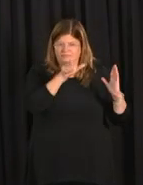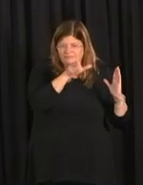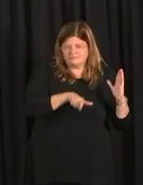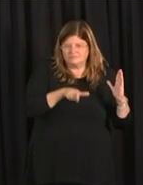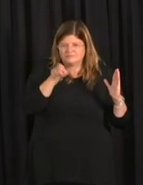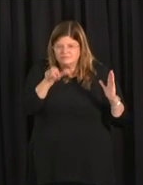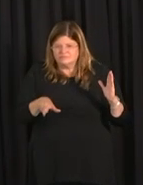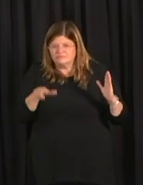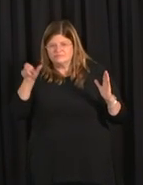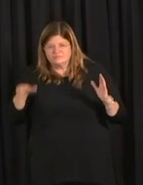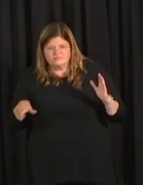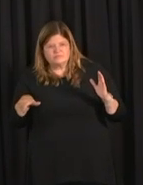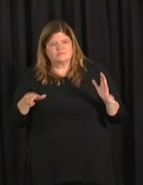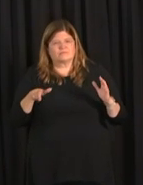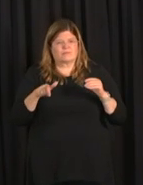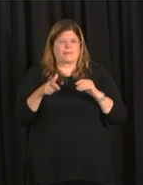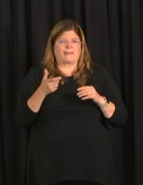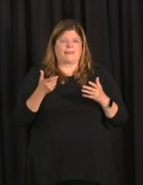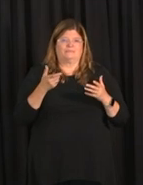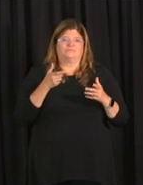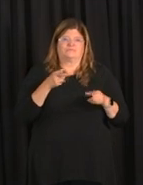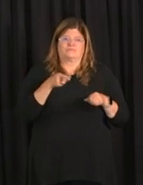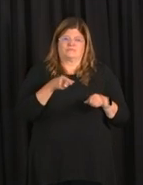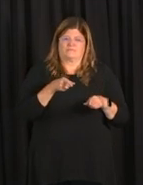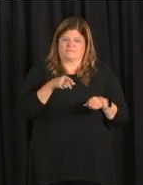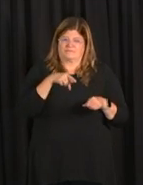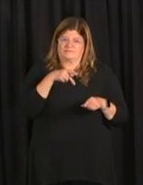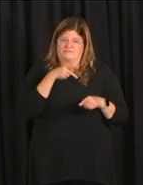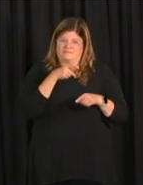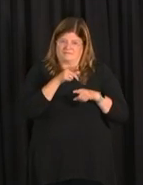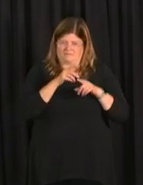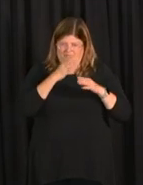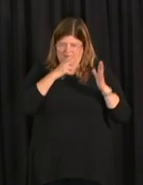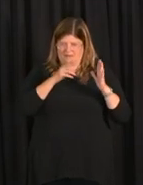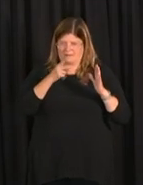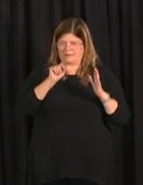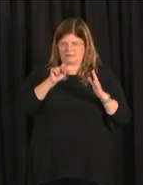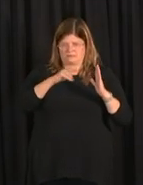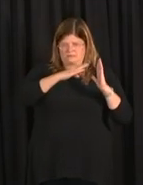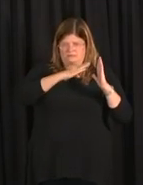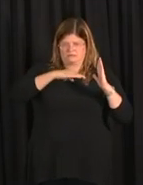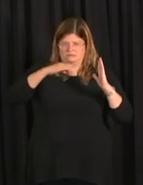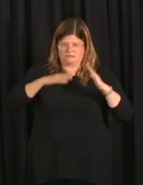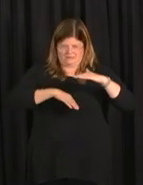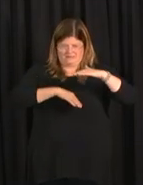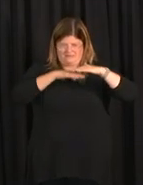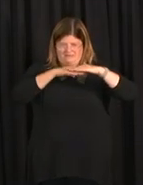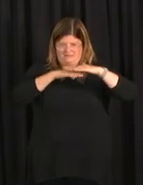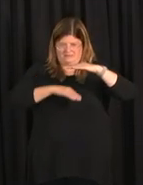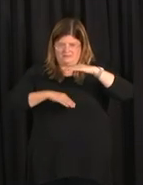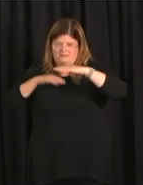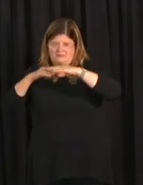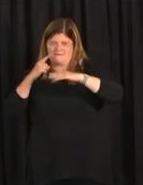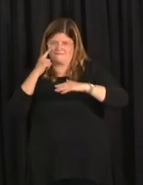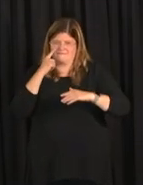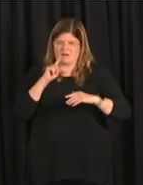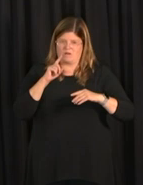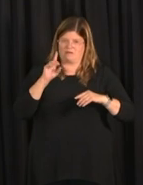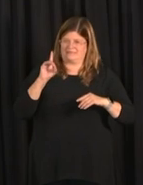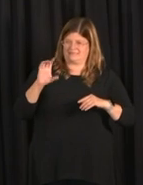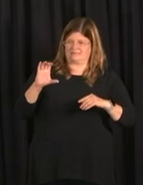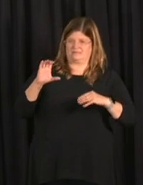a pattern here that shows what the thresholds are that DC Health looks